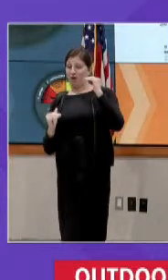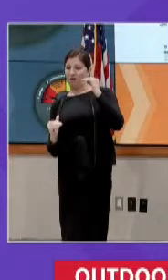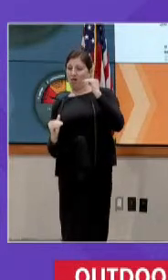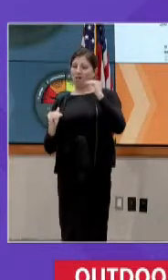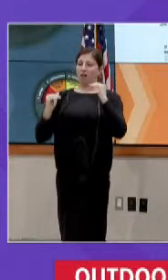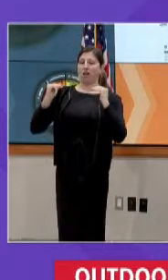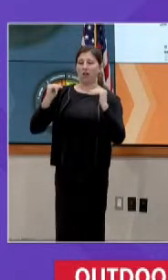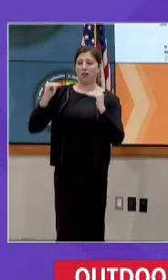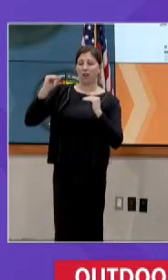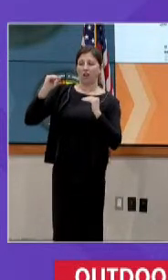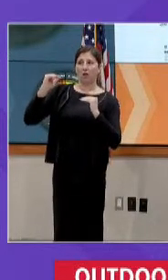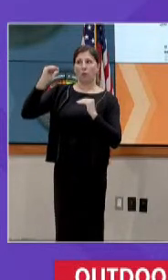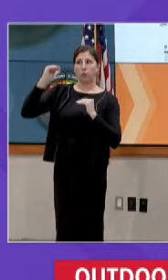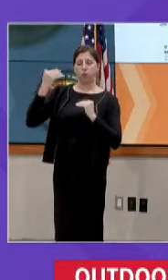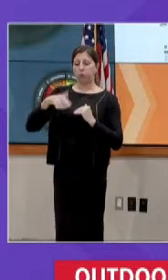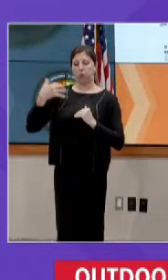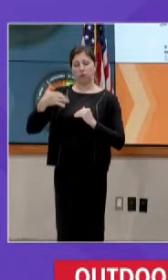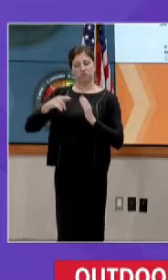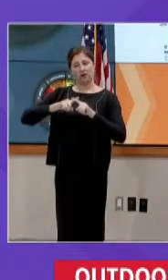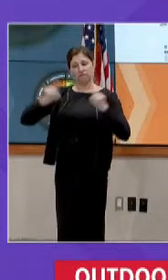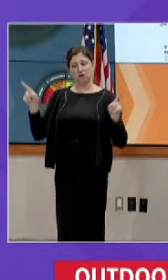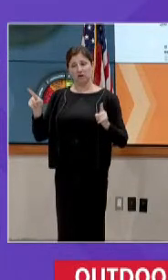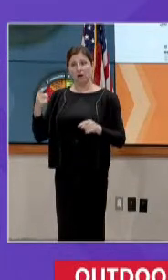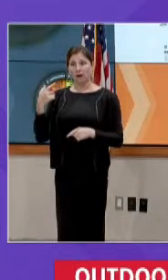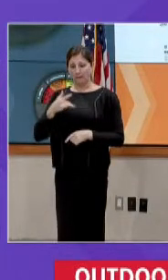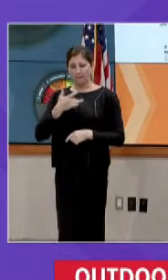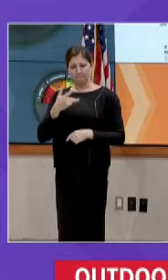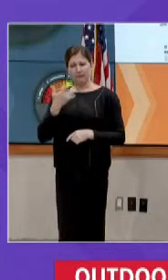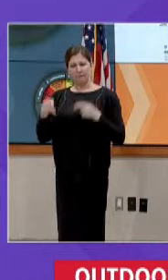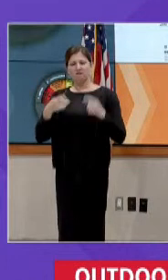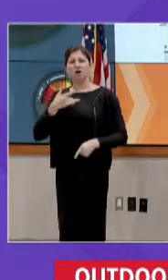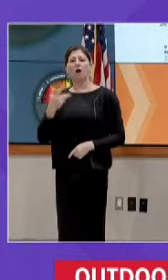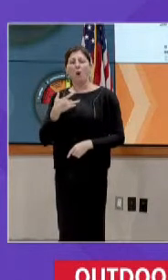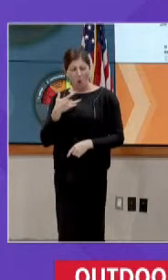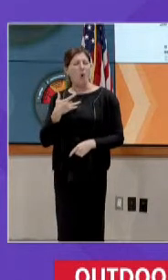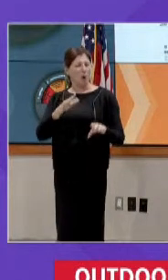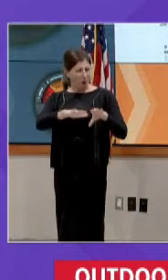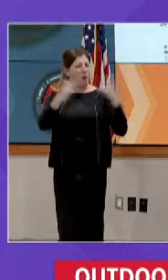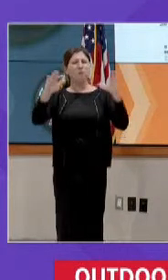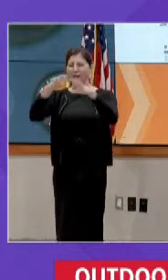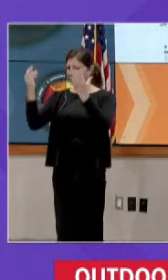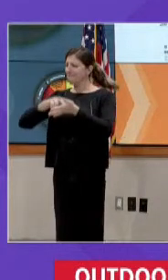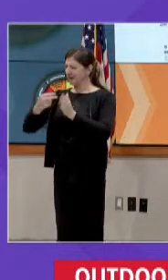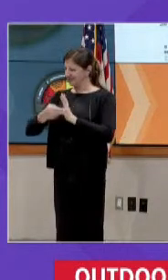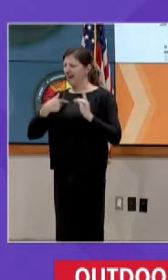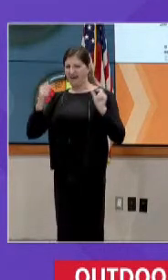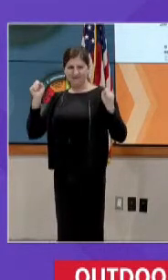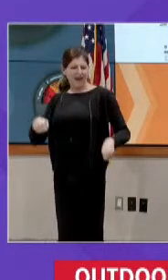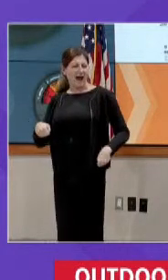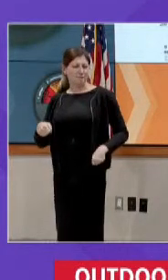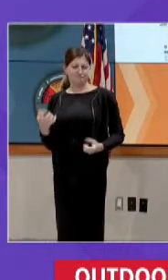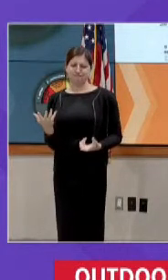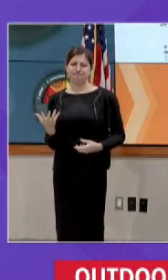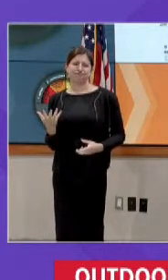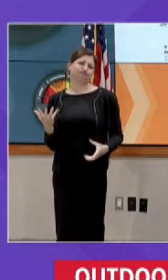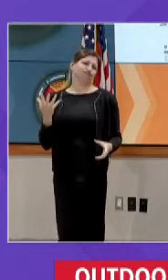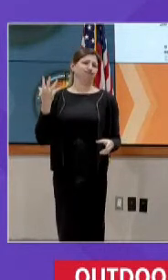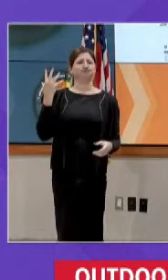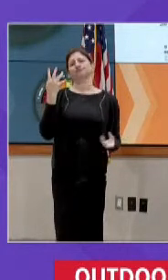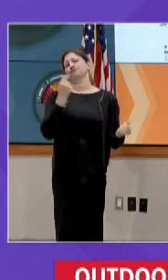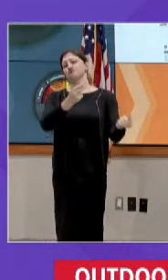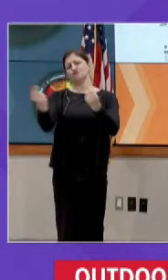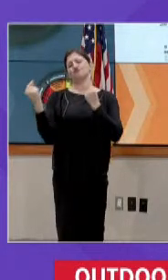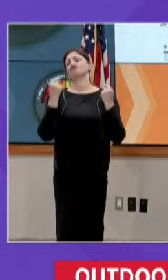phase. And people believe that because we have reopened, that it means that you can go out and do whatever you want